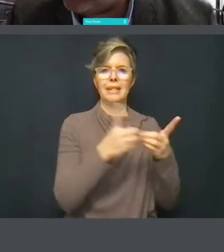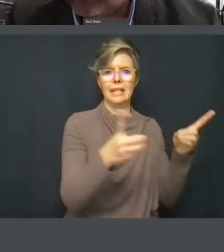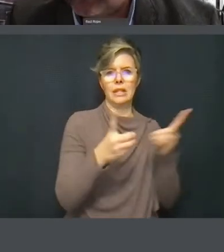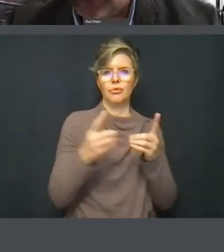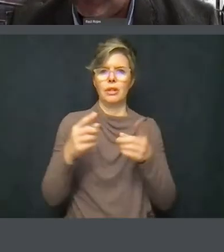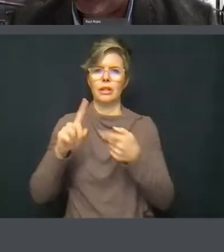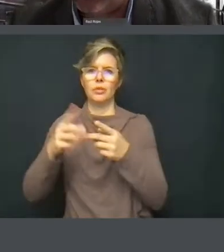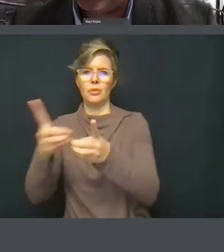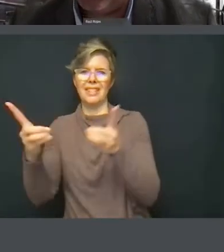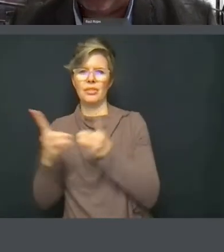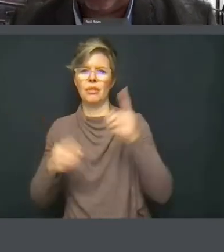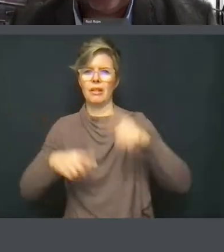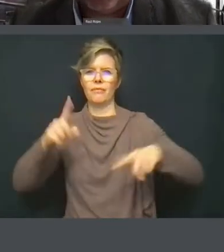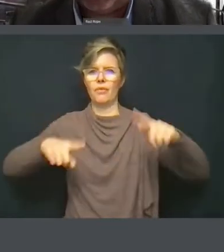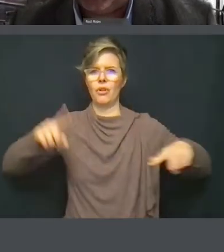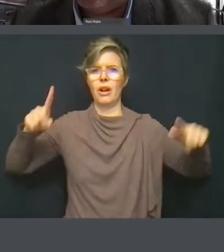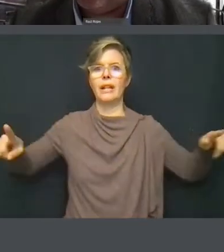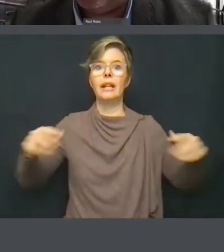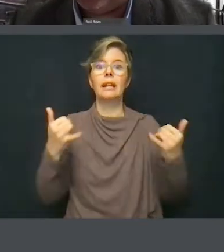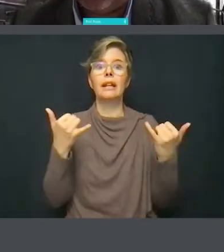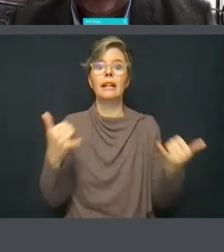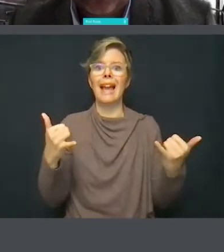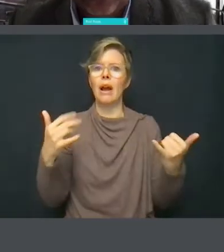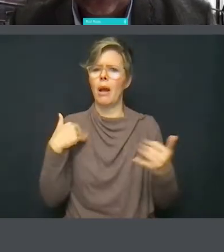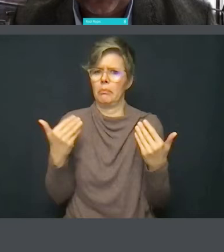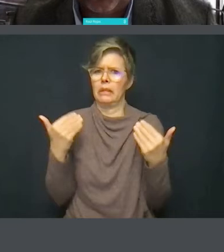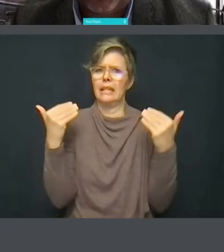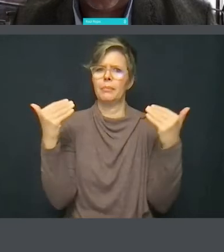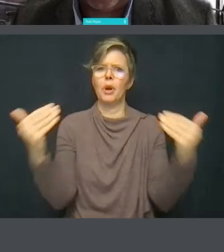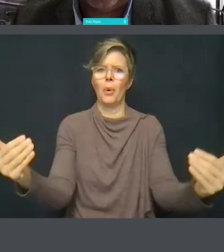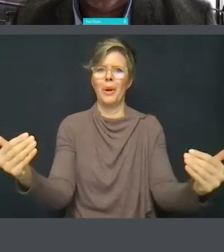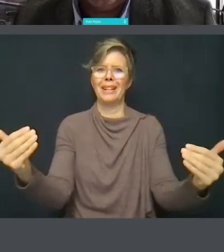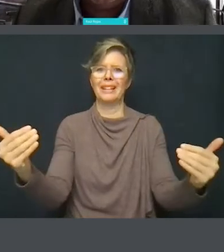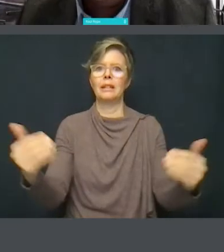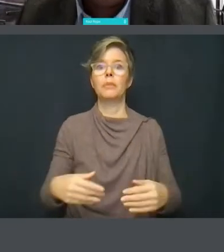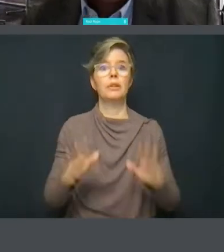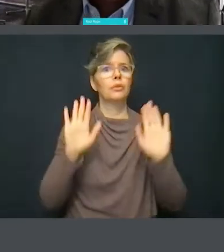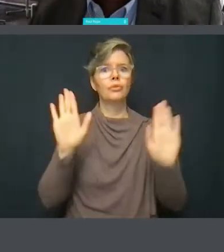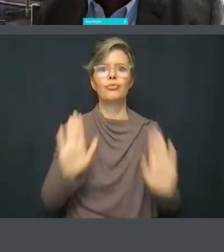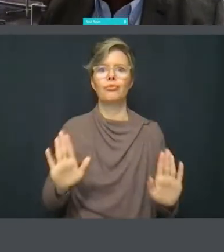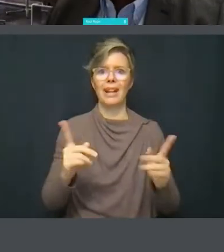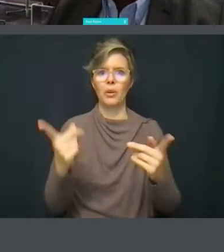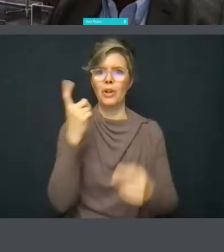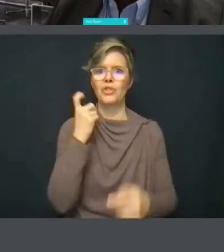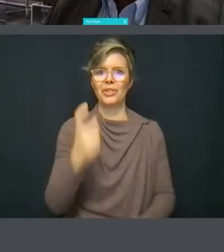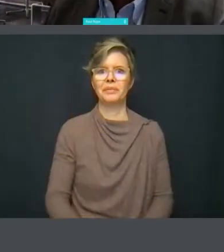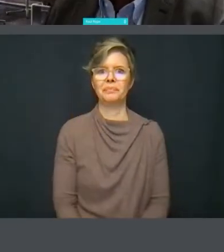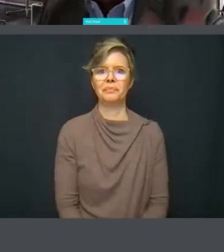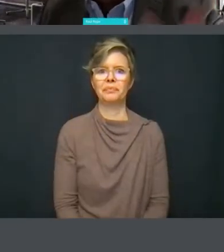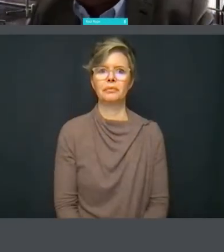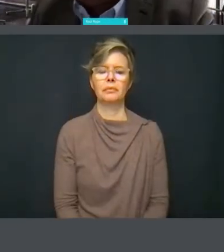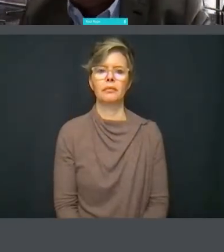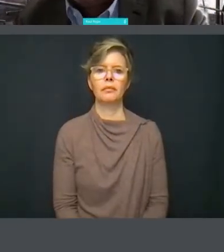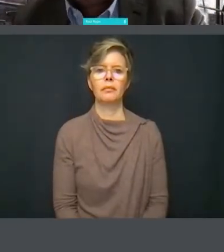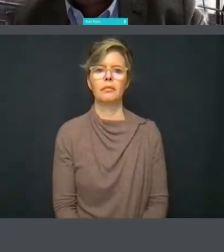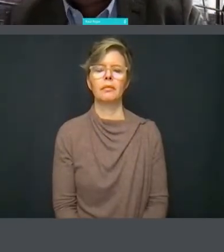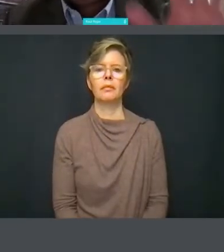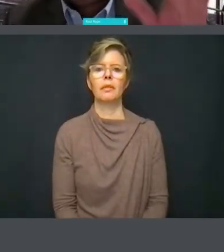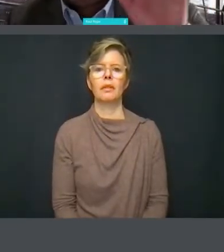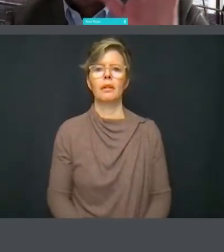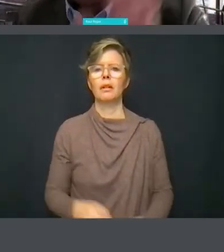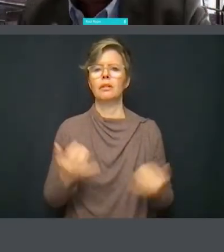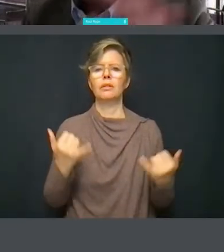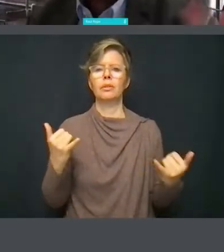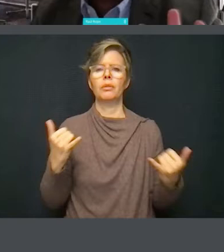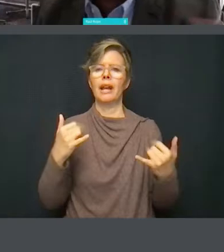bit with the question. I'm gonna keep moving, but really good question. So to kind of wrap up the demographics